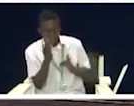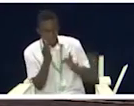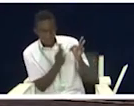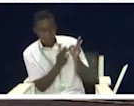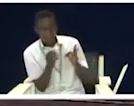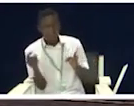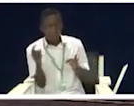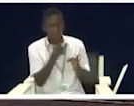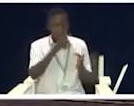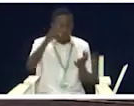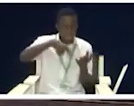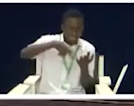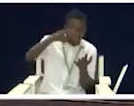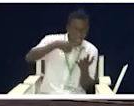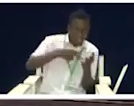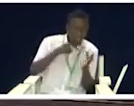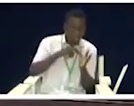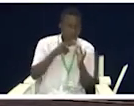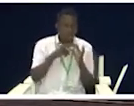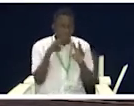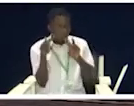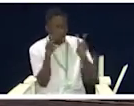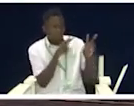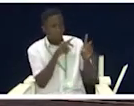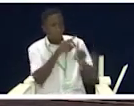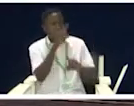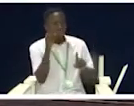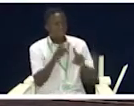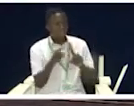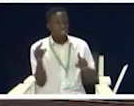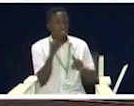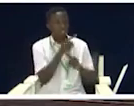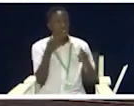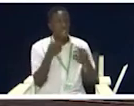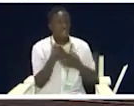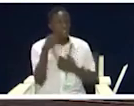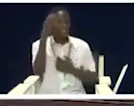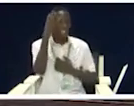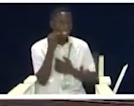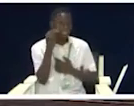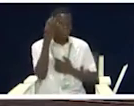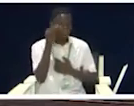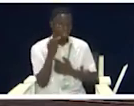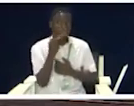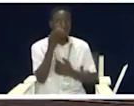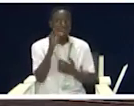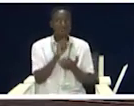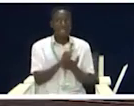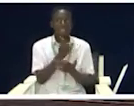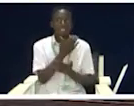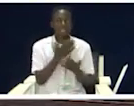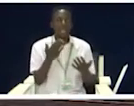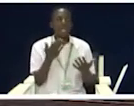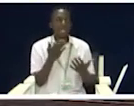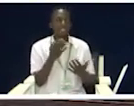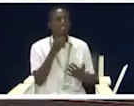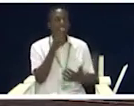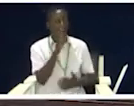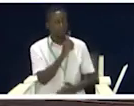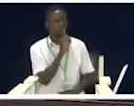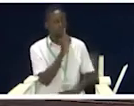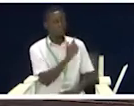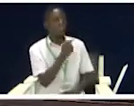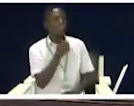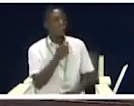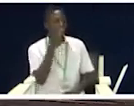and you can watch, but until you have an experience of that thing, only then can you now say, "Aha, I